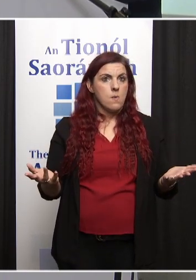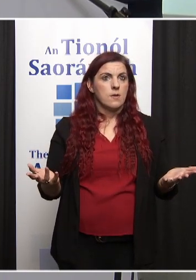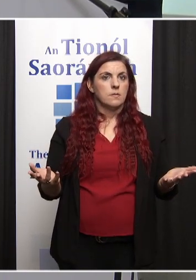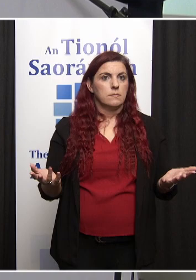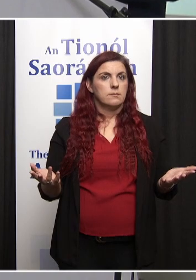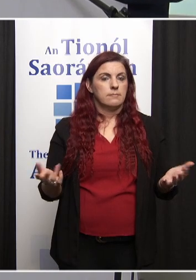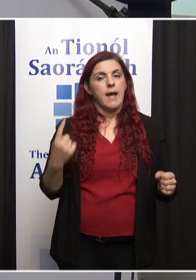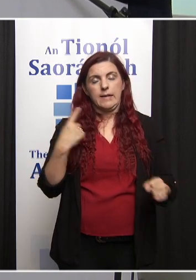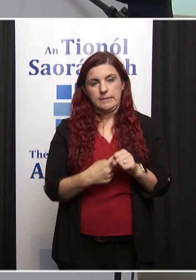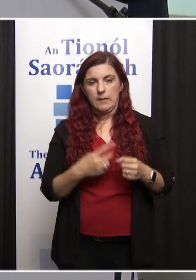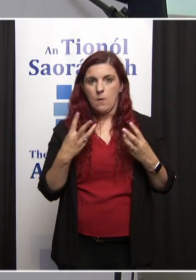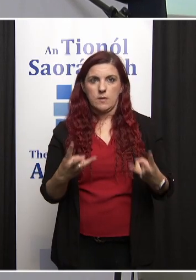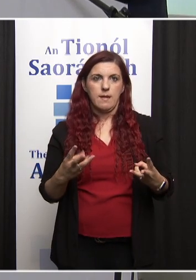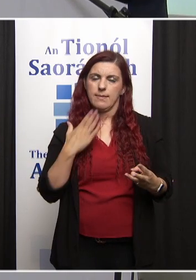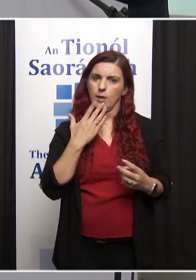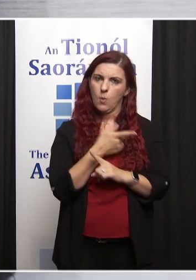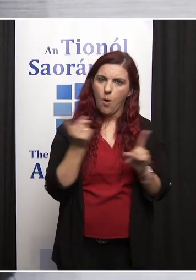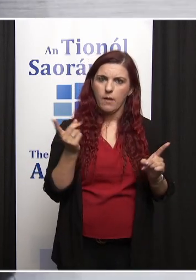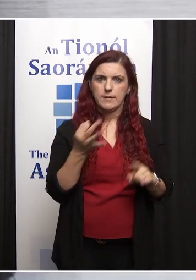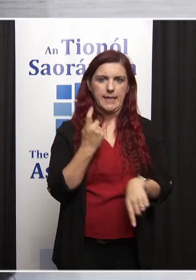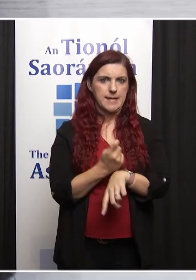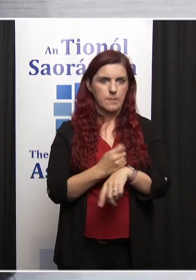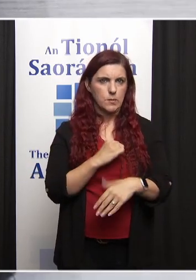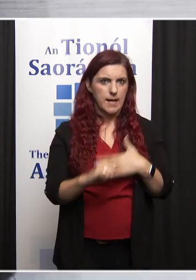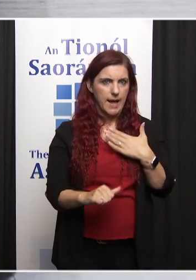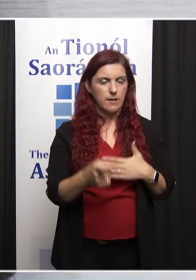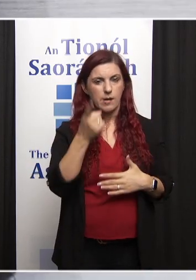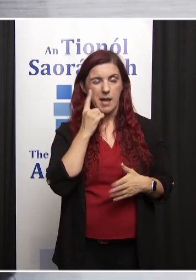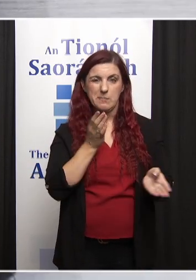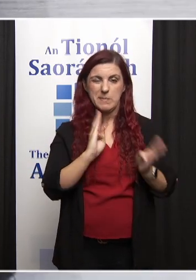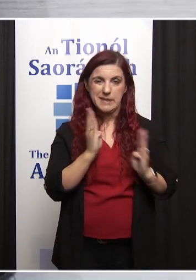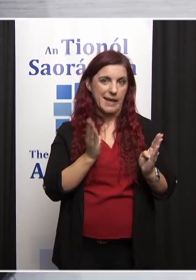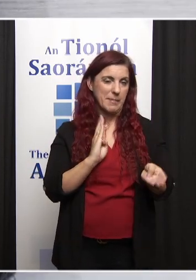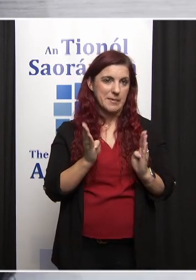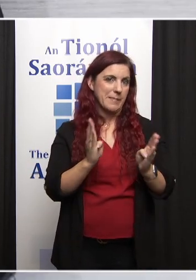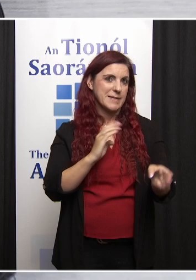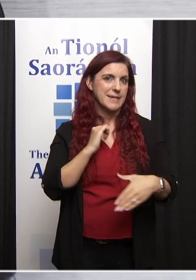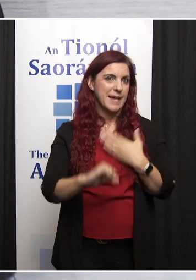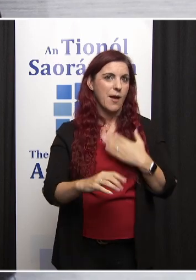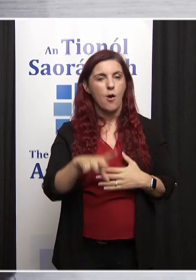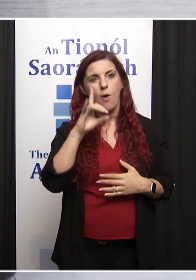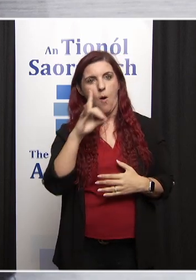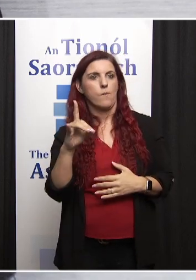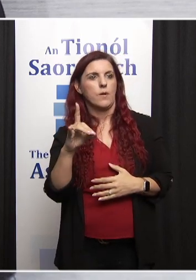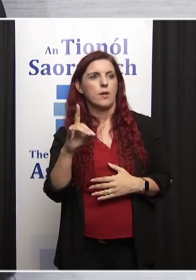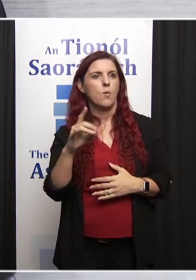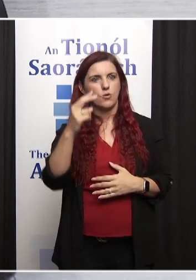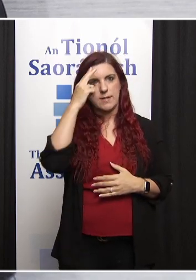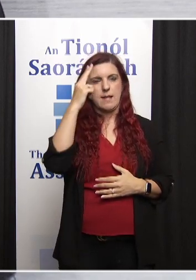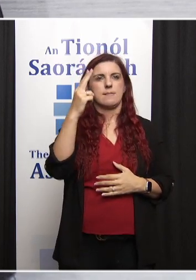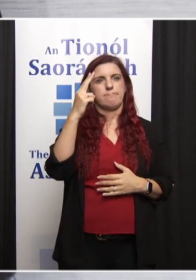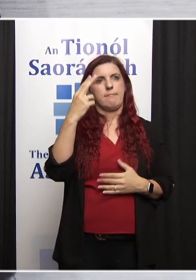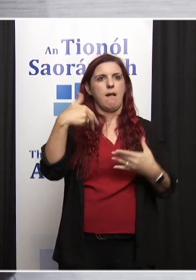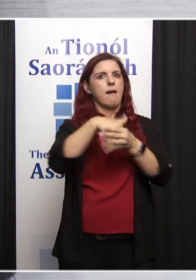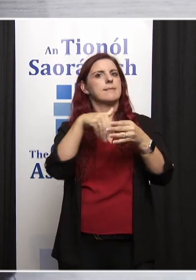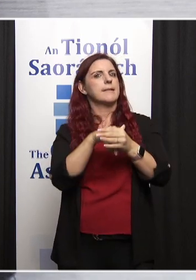once again, I want to thank you for your time today. As you can see, it's a busy programme. Hope you get the context now of what we're doing in